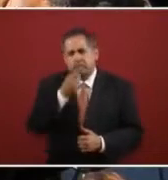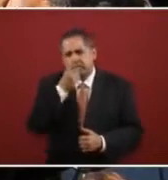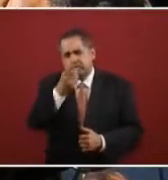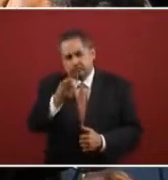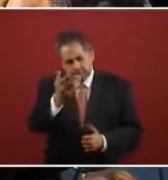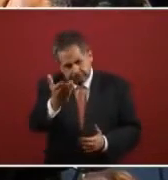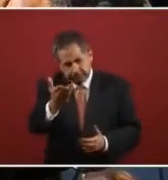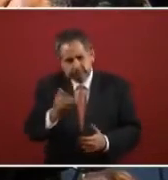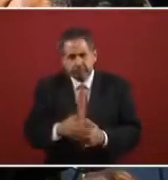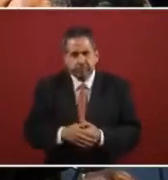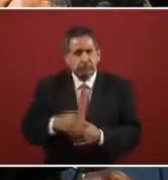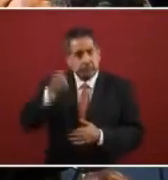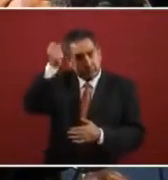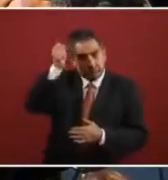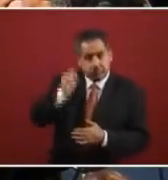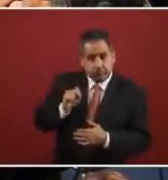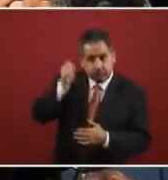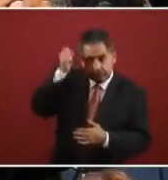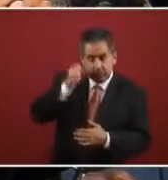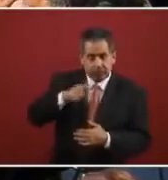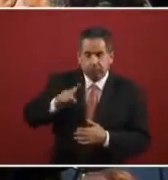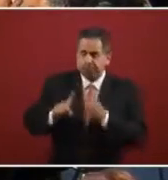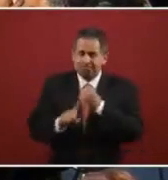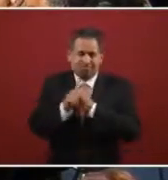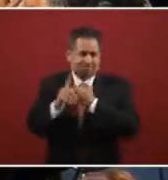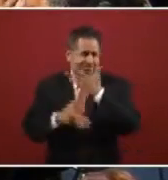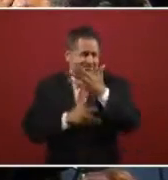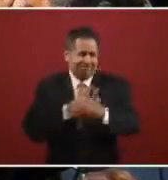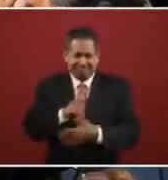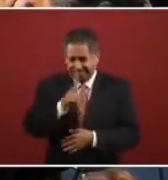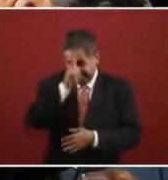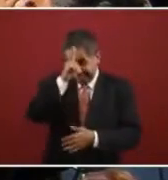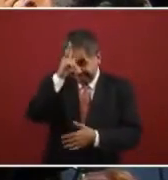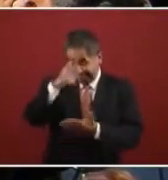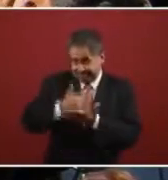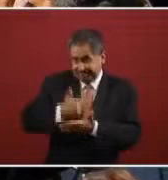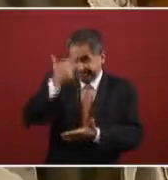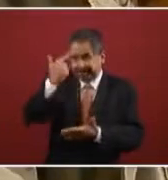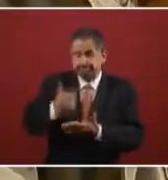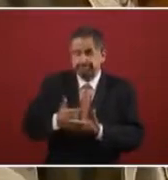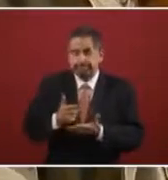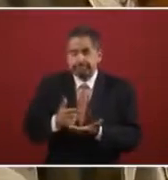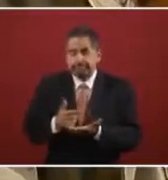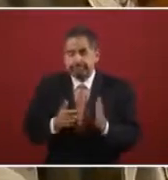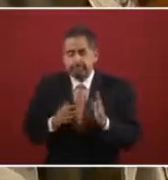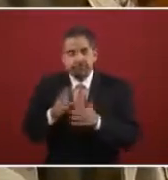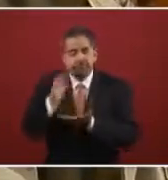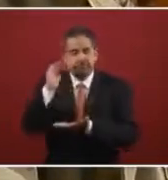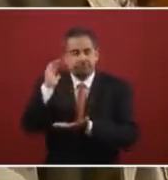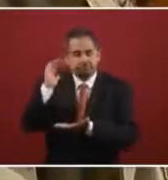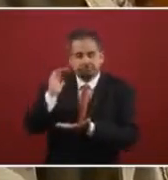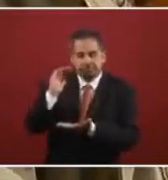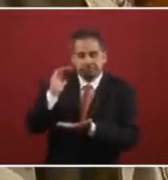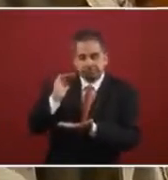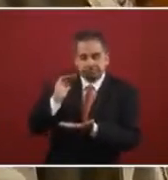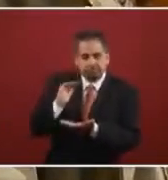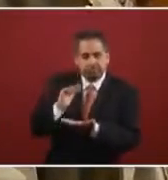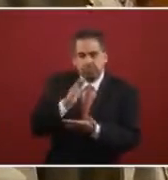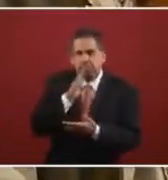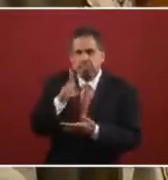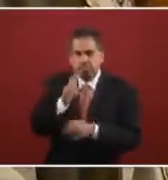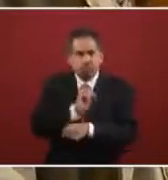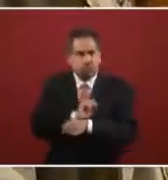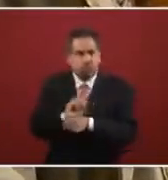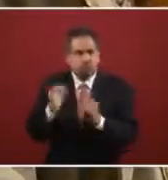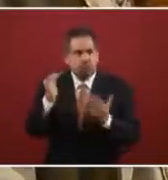And President, I want to Sinaloa, say that estamos en la Sinaloa, violencia, that we're having violence, estamos bajando. we're Sinaloa lowering. está bajando la violencia. Violence is